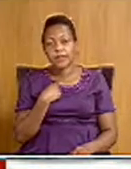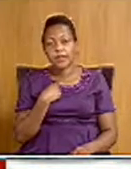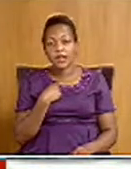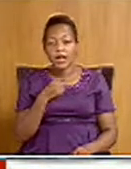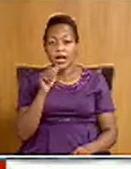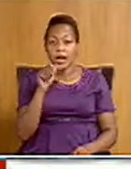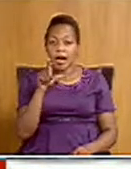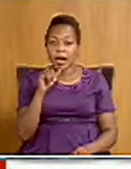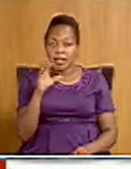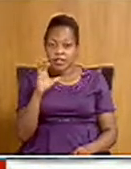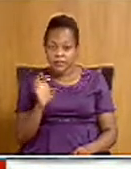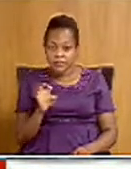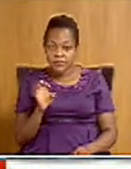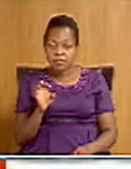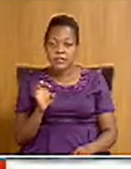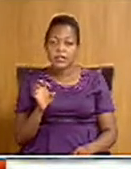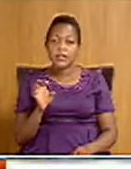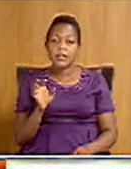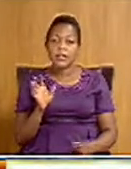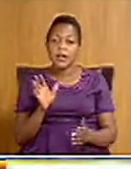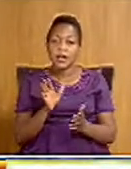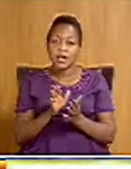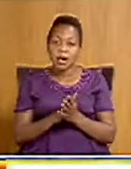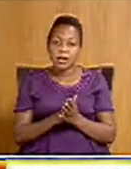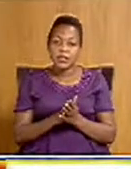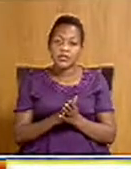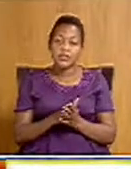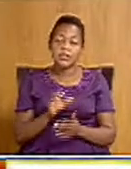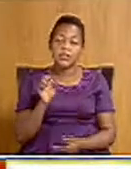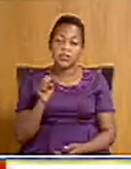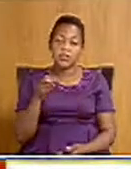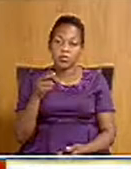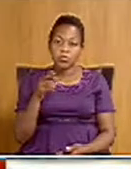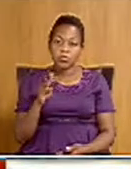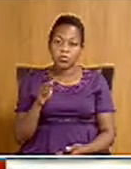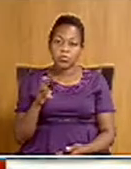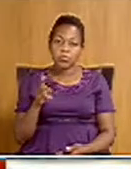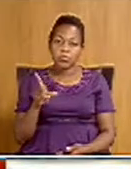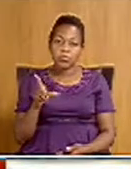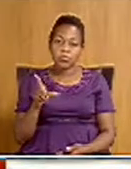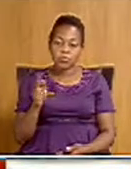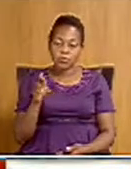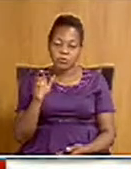Florence Arsene Vega and Shugra Vizela, an Indian lady.